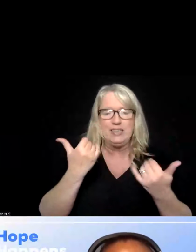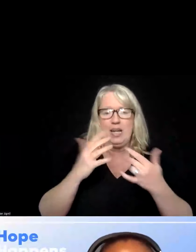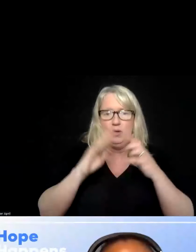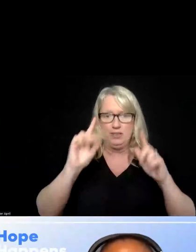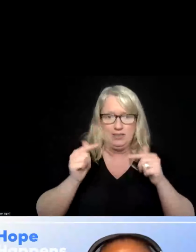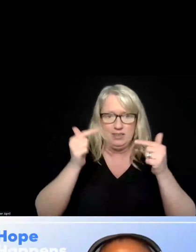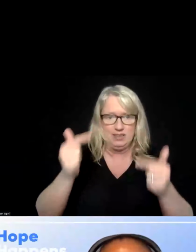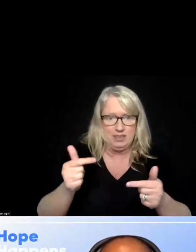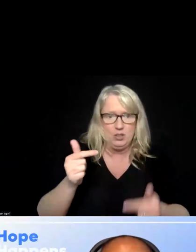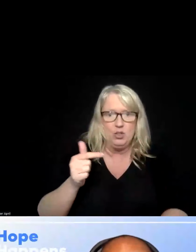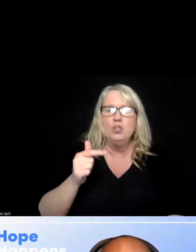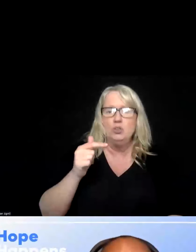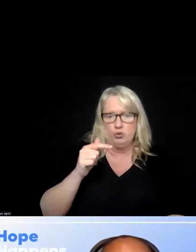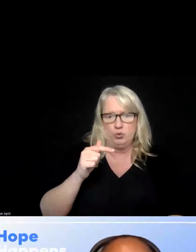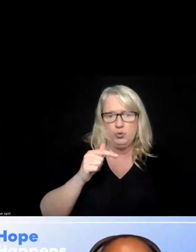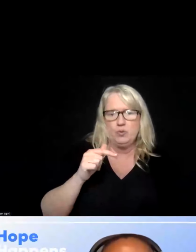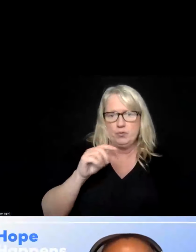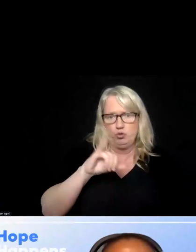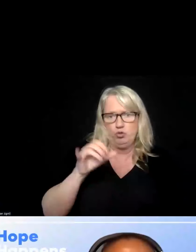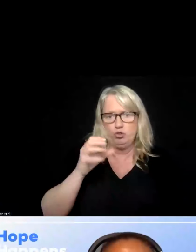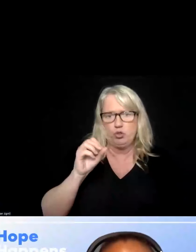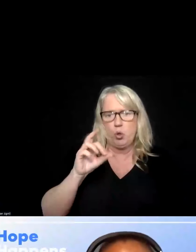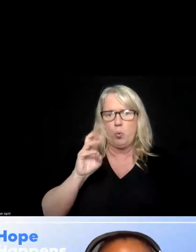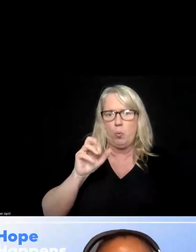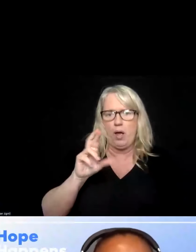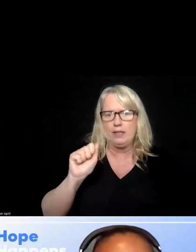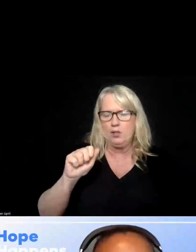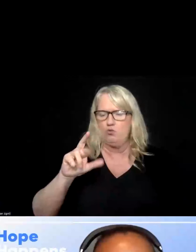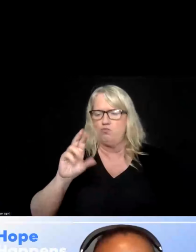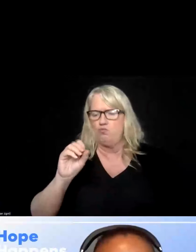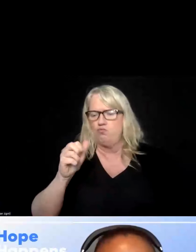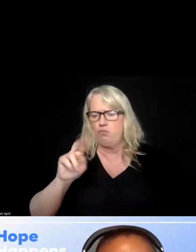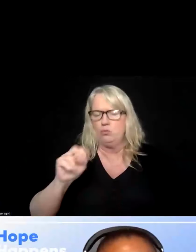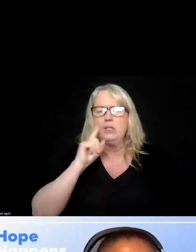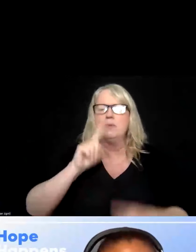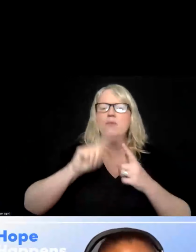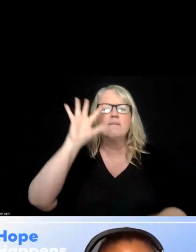to Joanna Rosen from AFSP to share a federal update.